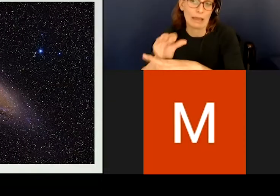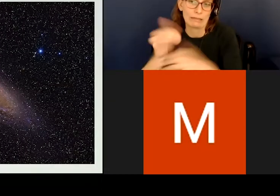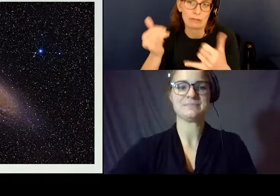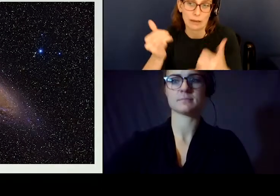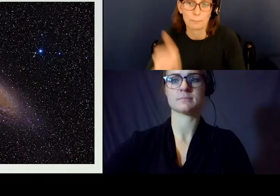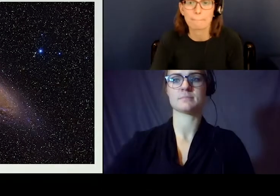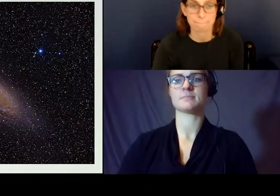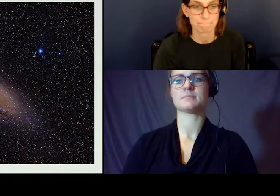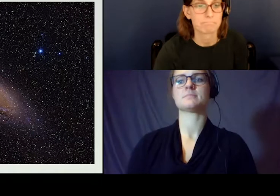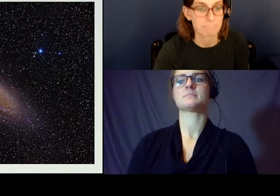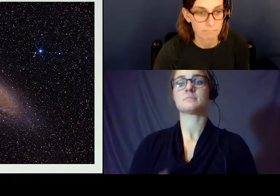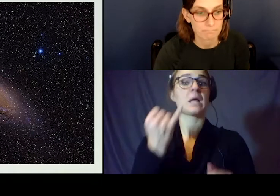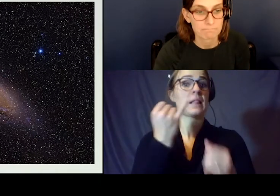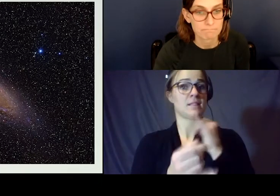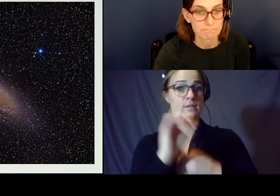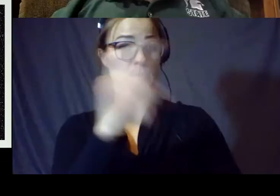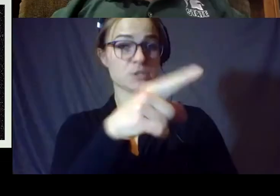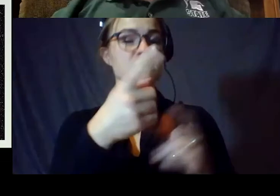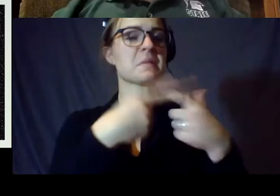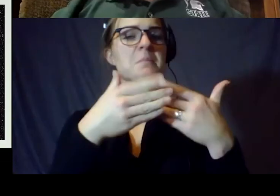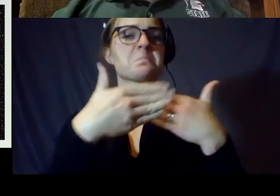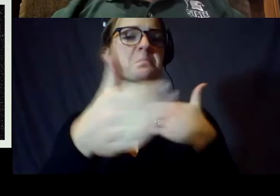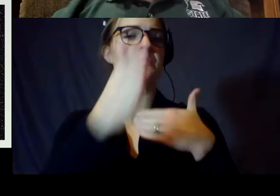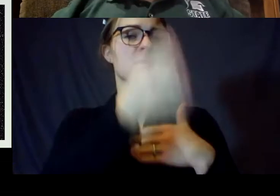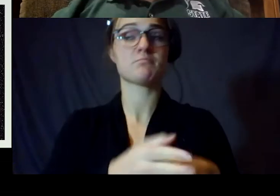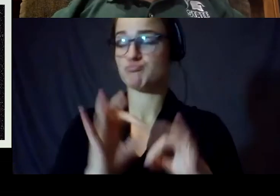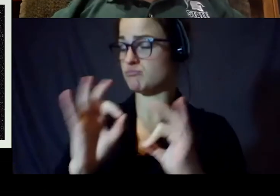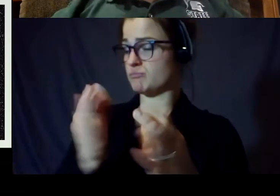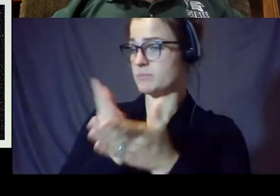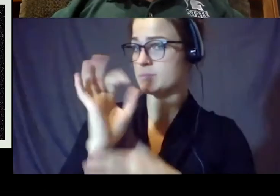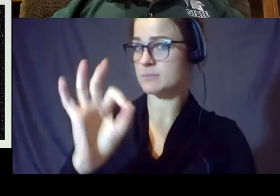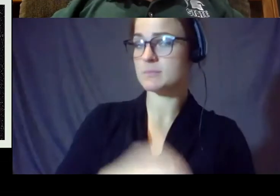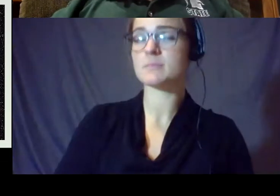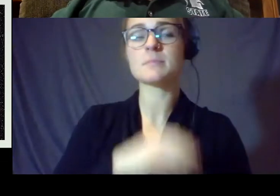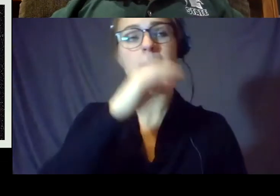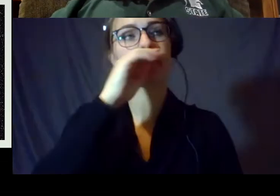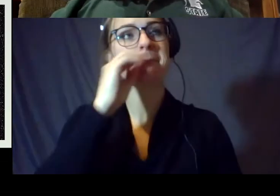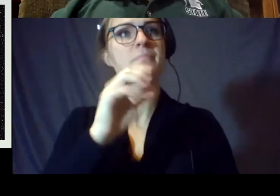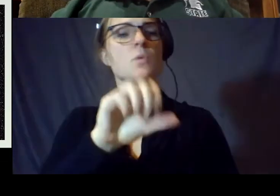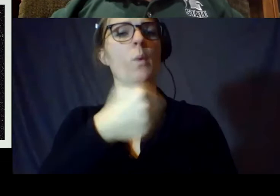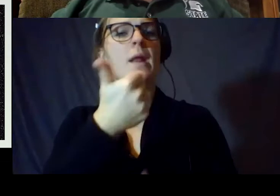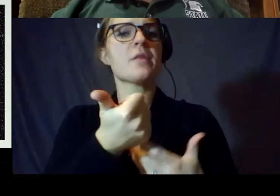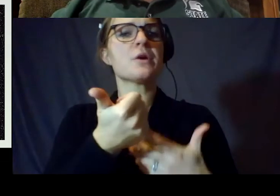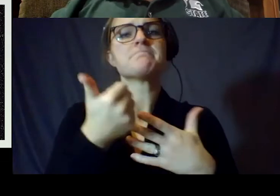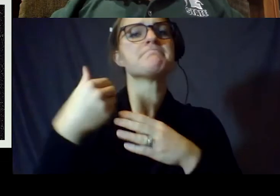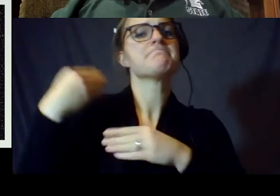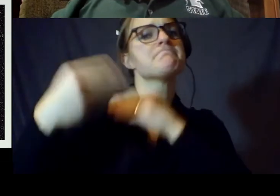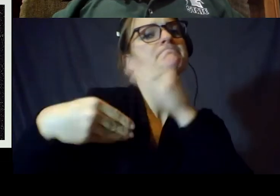How about one last question, then we can move on? All right. What other legends are in the sky?